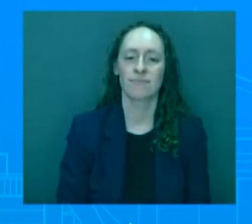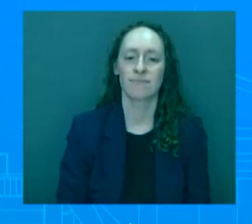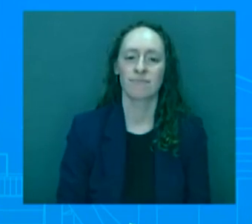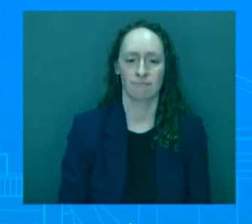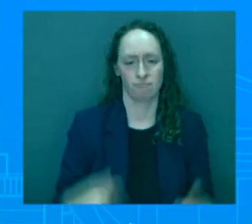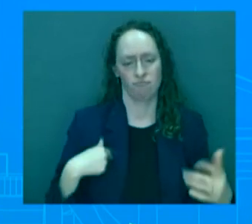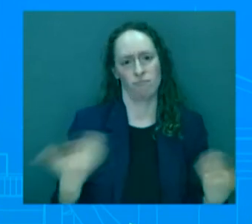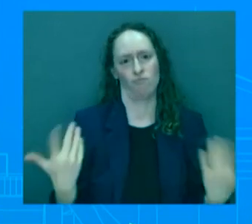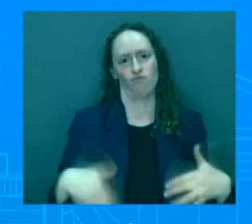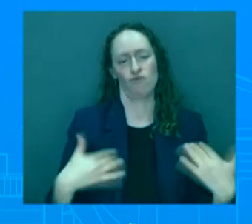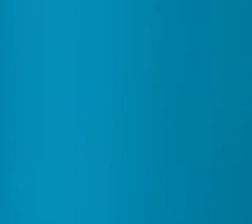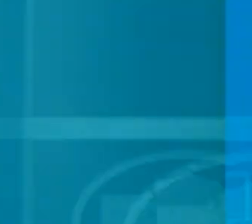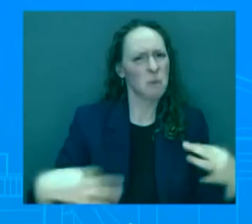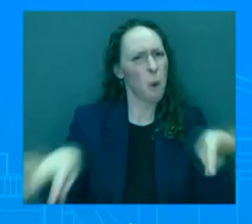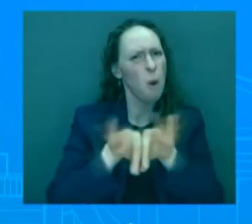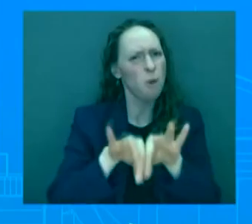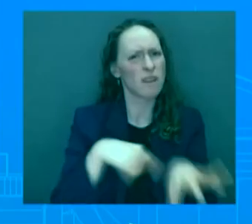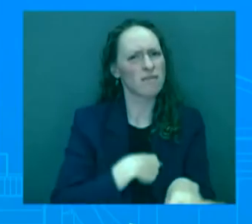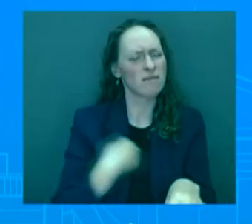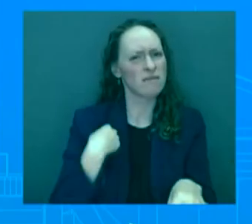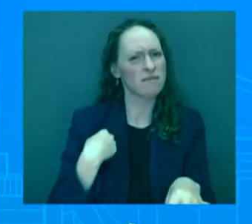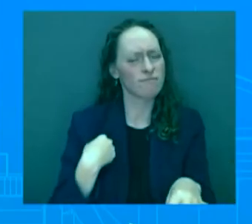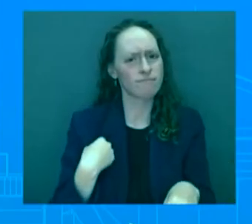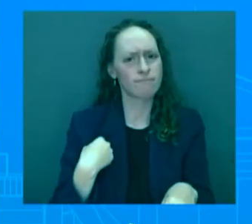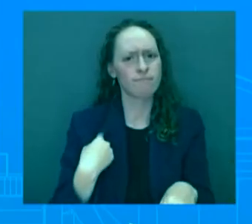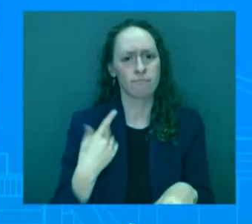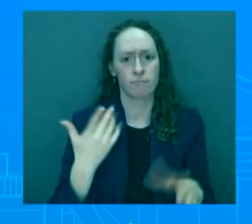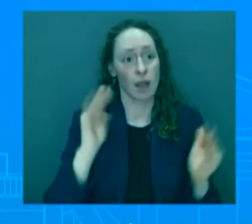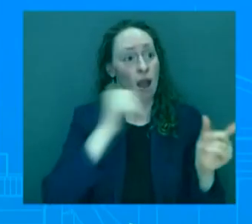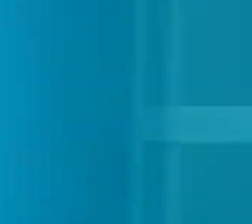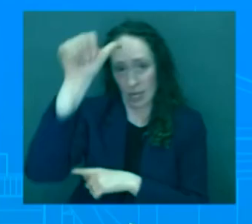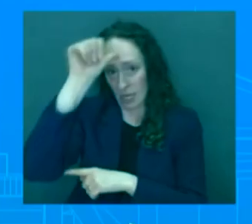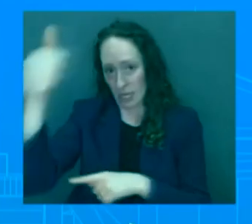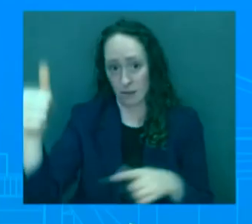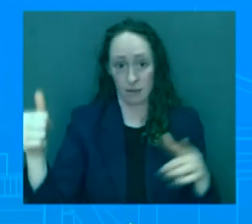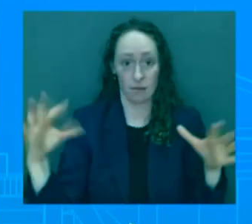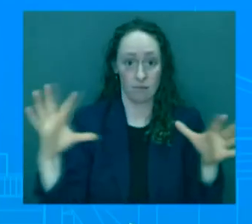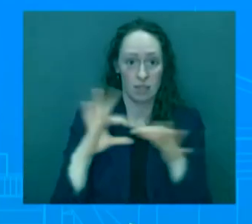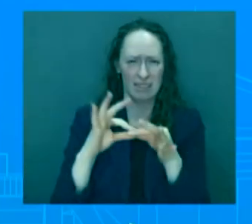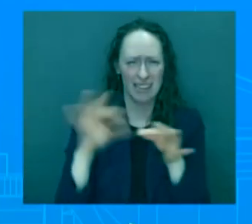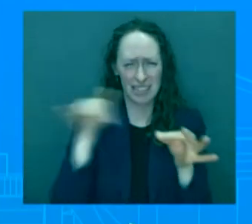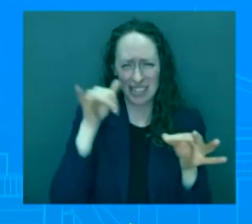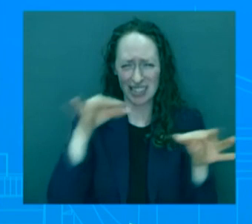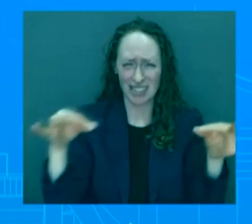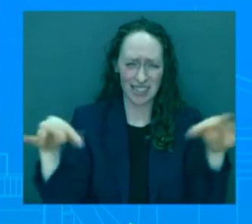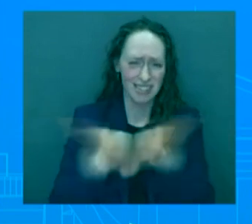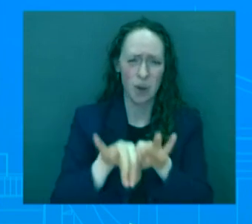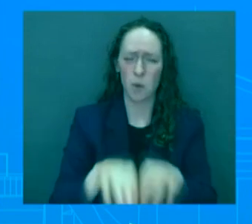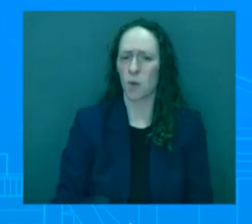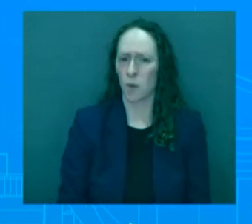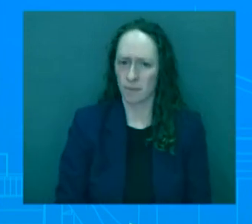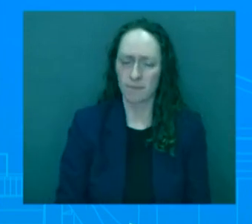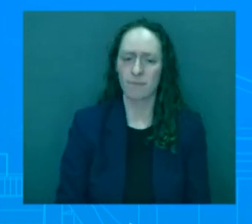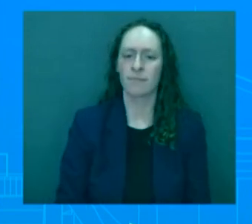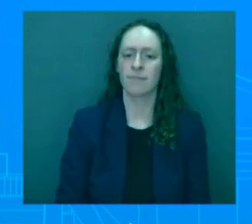States has in the world. That still stands. It's an important relationship that the President sees. Ambassador Garcetti will be leading an